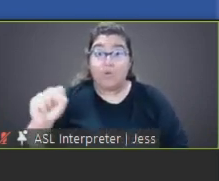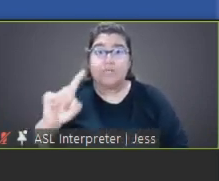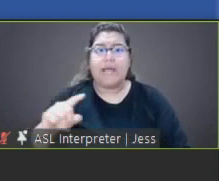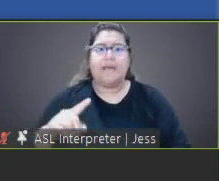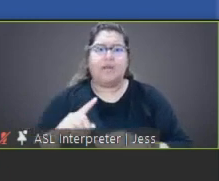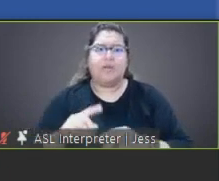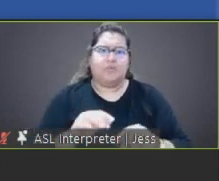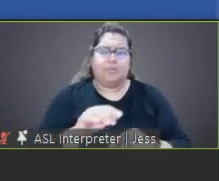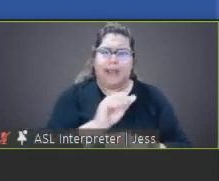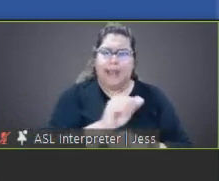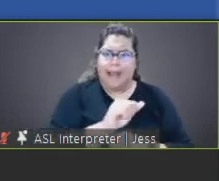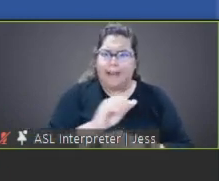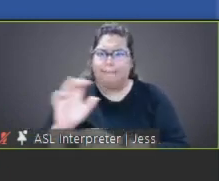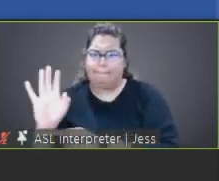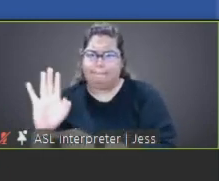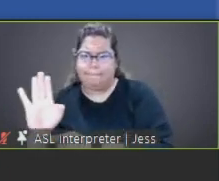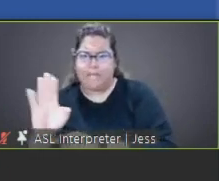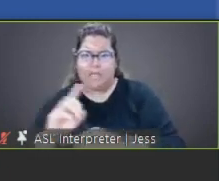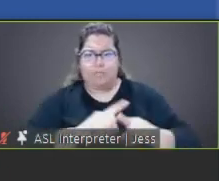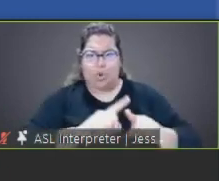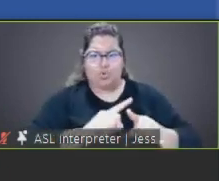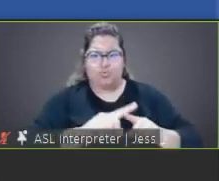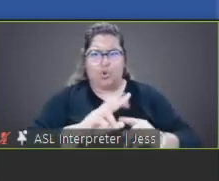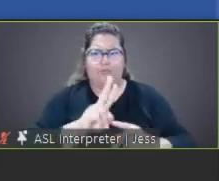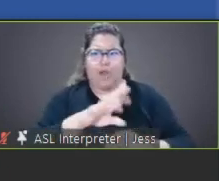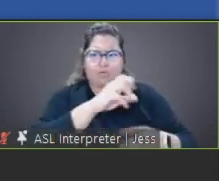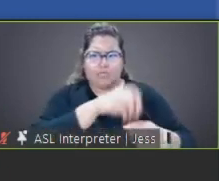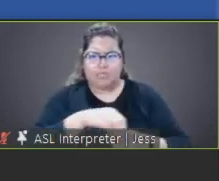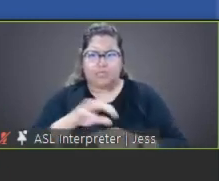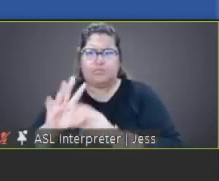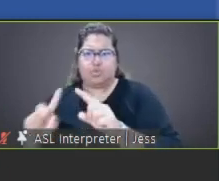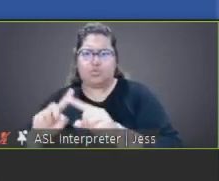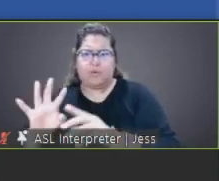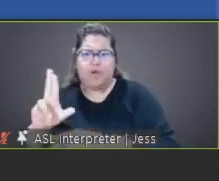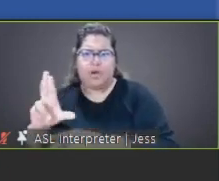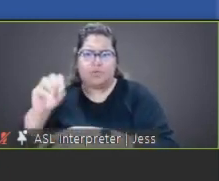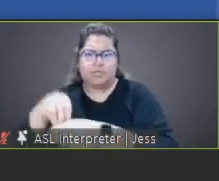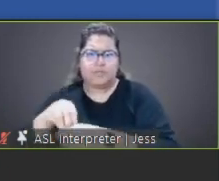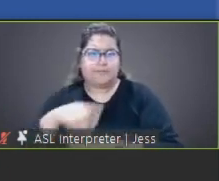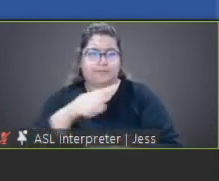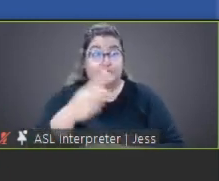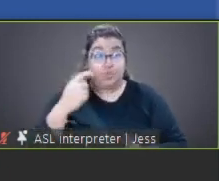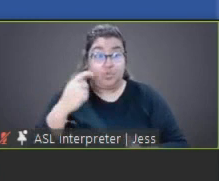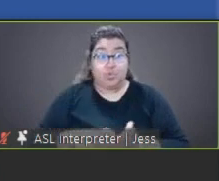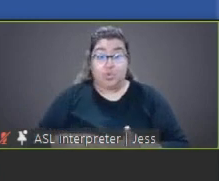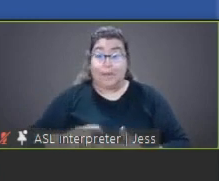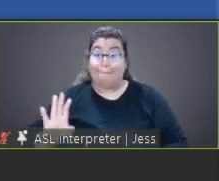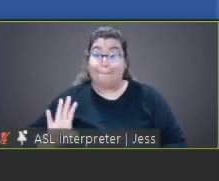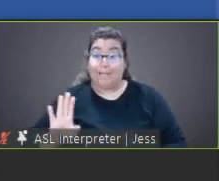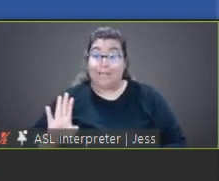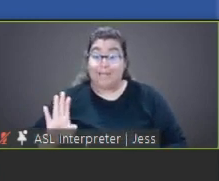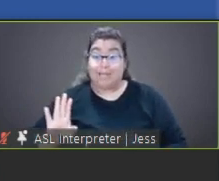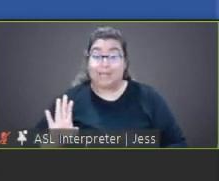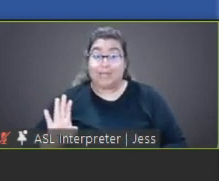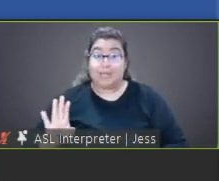viruses that we're tracking. And you'll see if you look at that orange line, which shows you the influenza B percent positivity value,